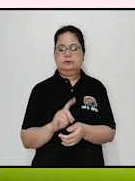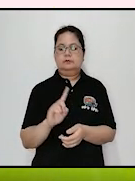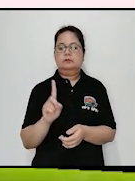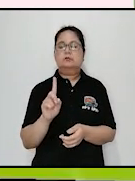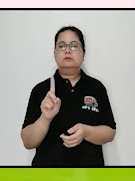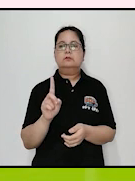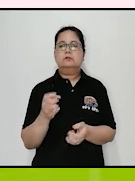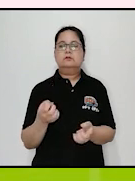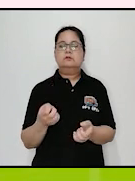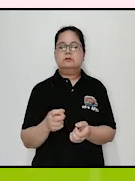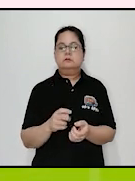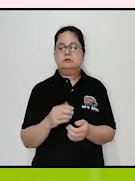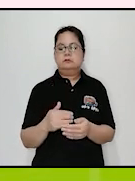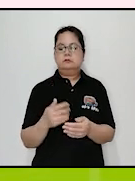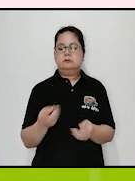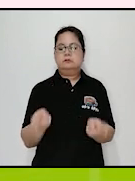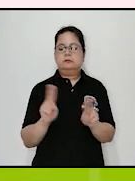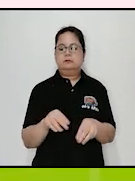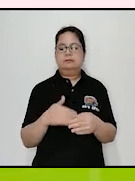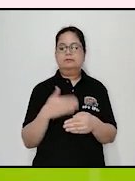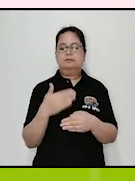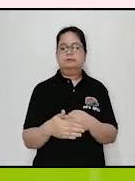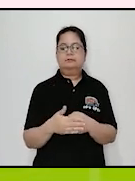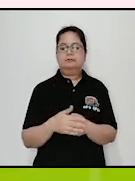What could likely happen next?